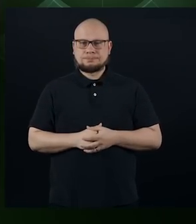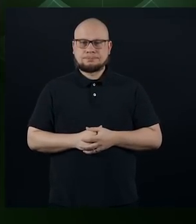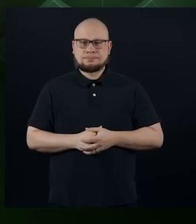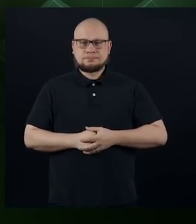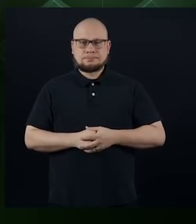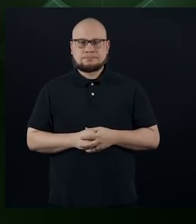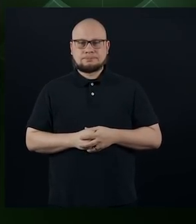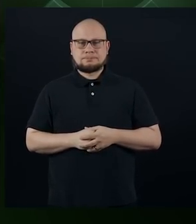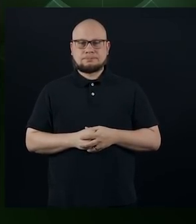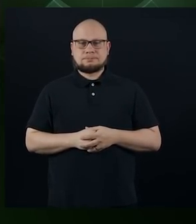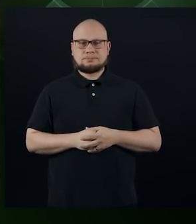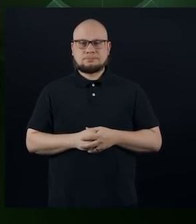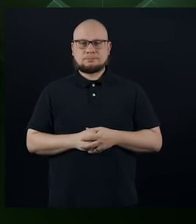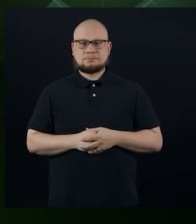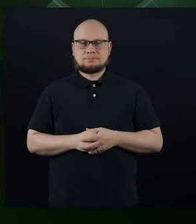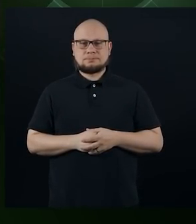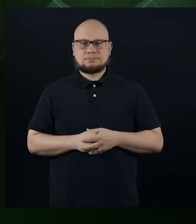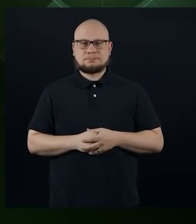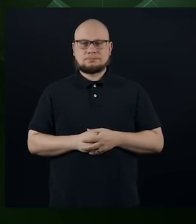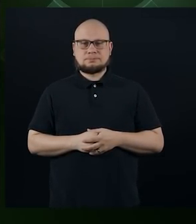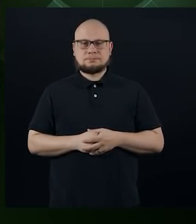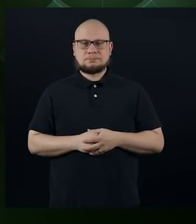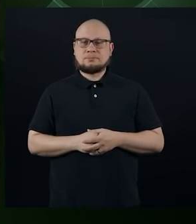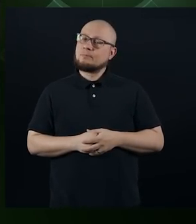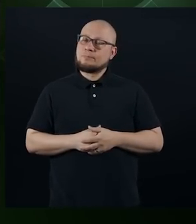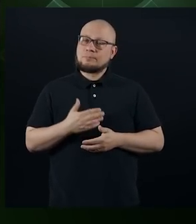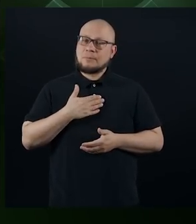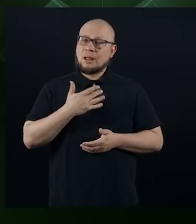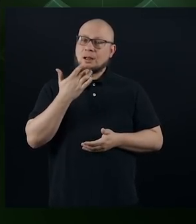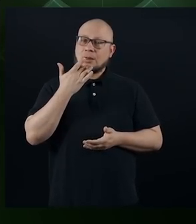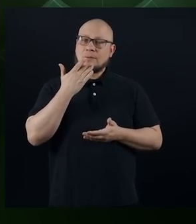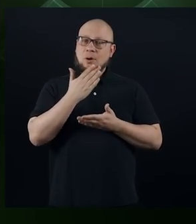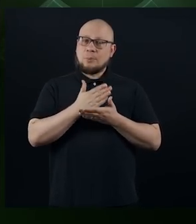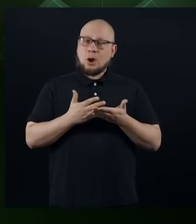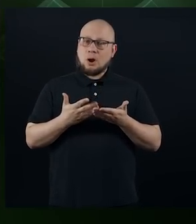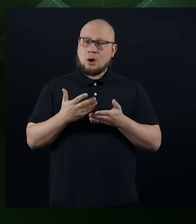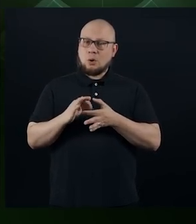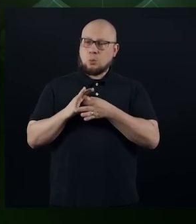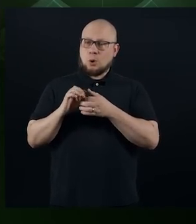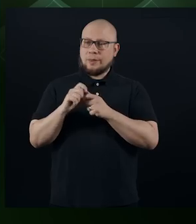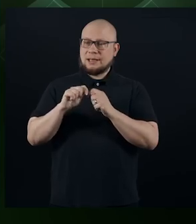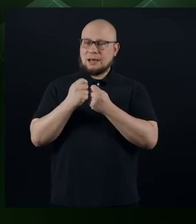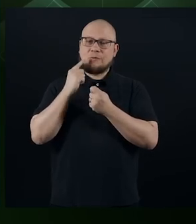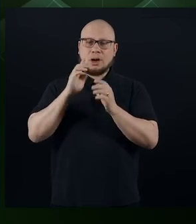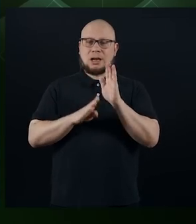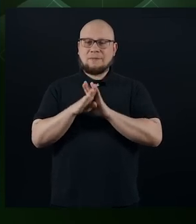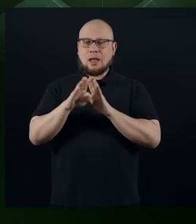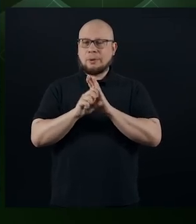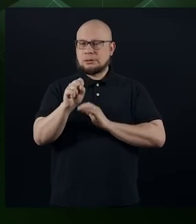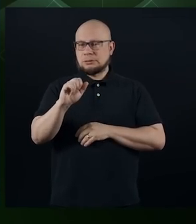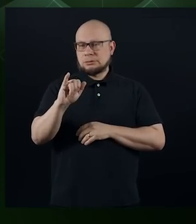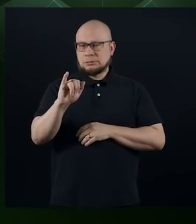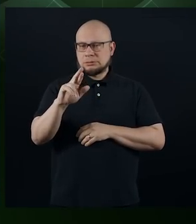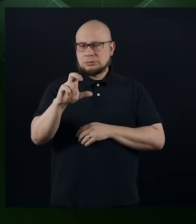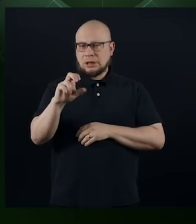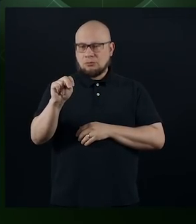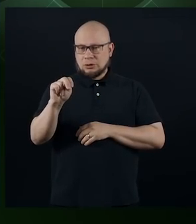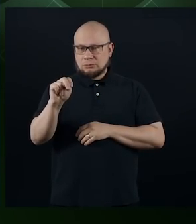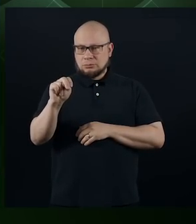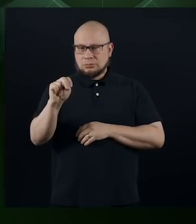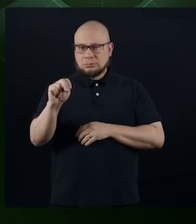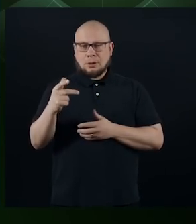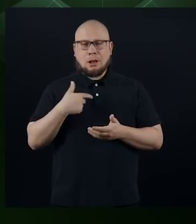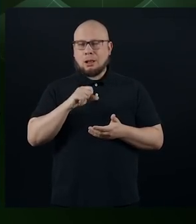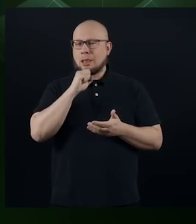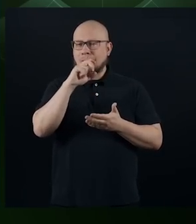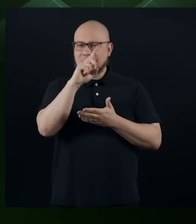My favorite part has been working together with the team on developing the sirens. And I absolutely love how the team brought them together